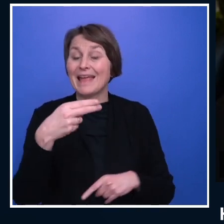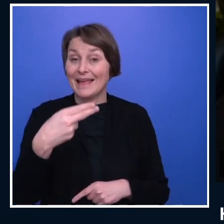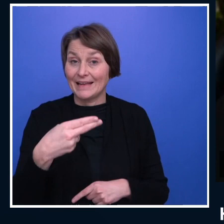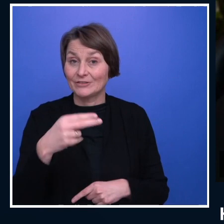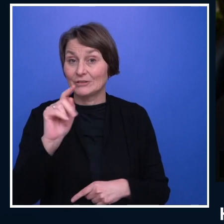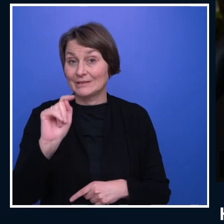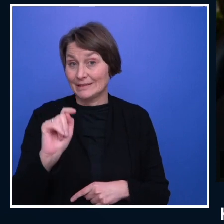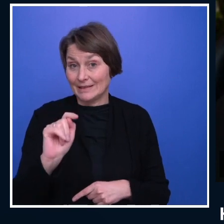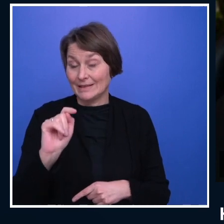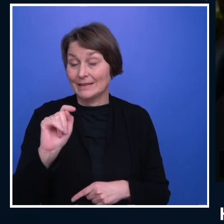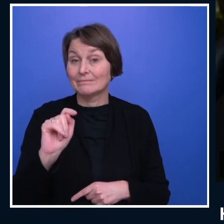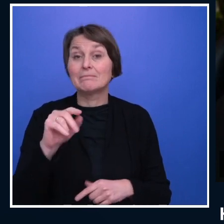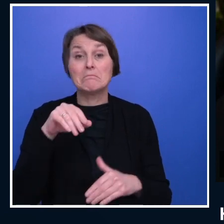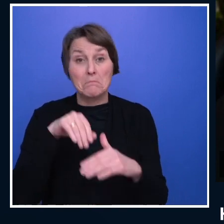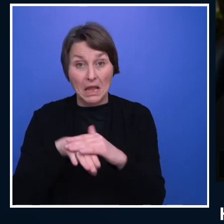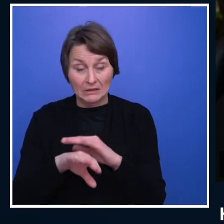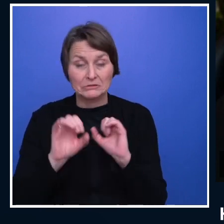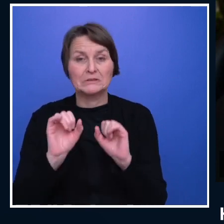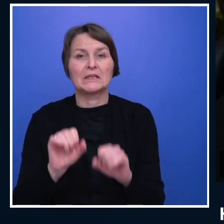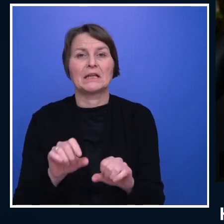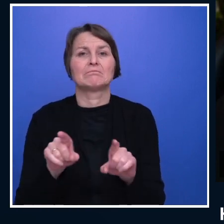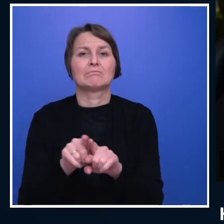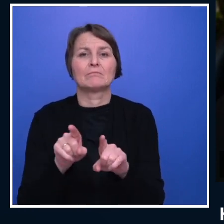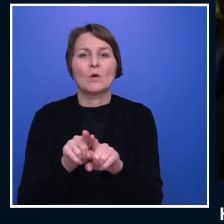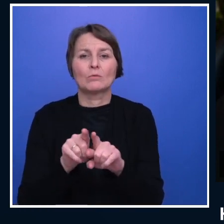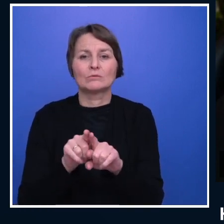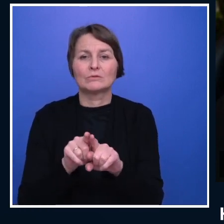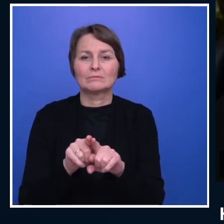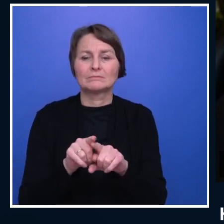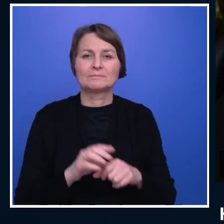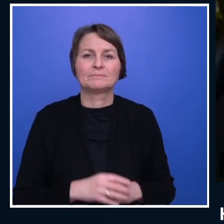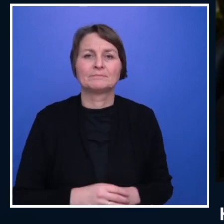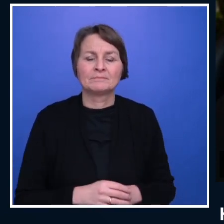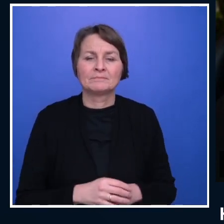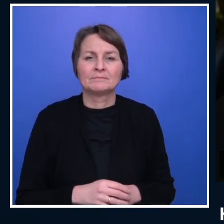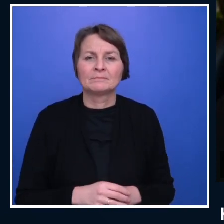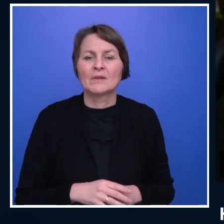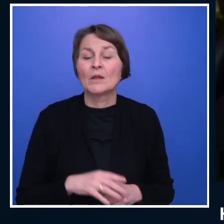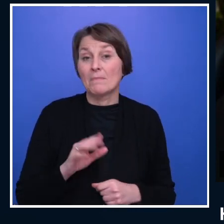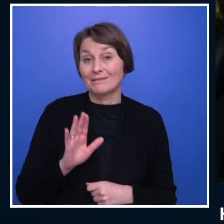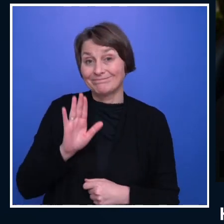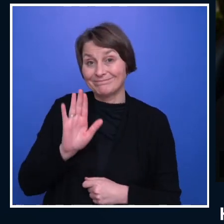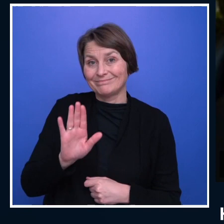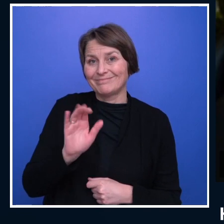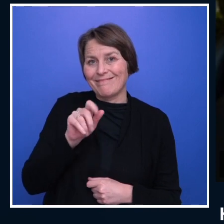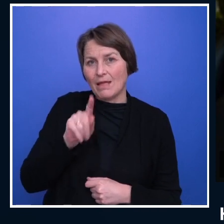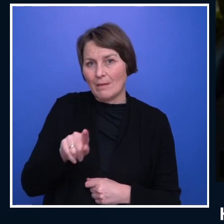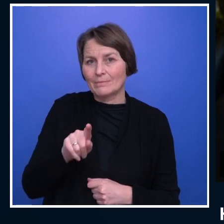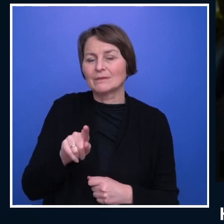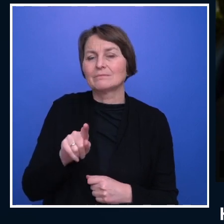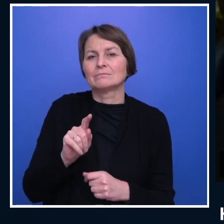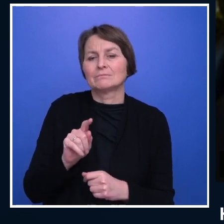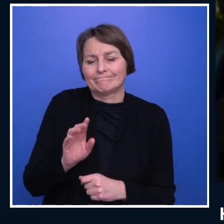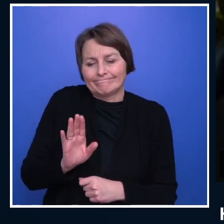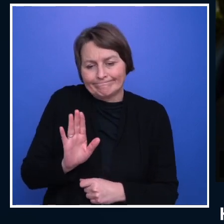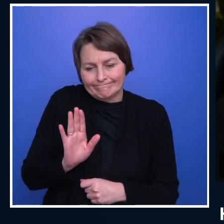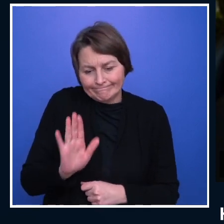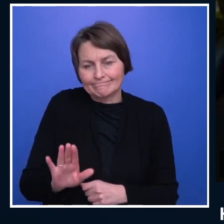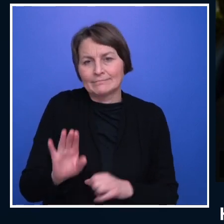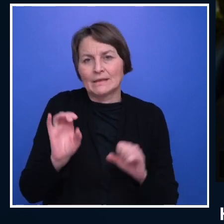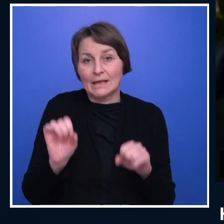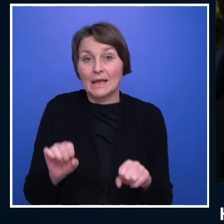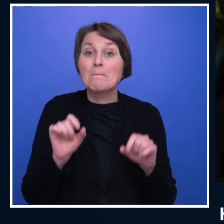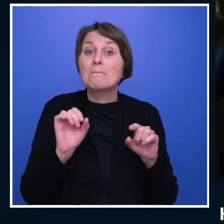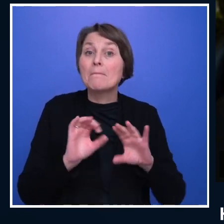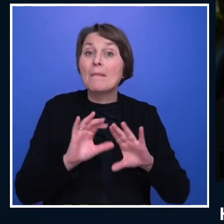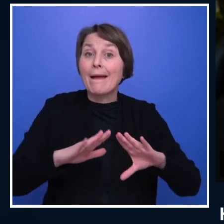point, be done with the application's responsibility. I could do that as a rewrite rule